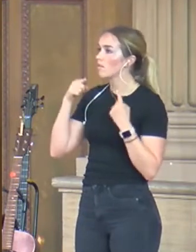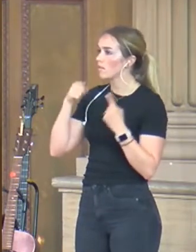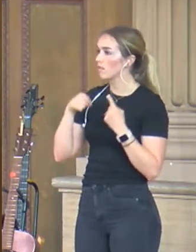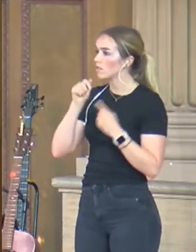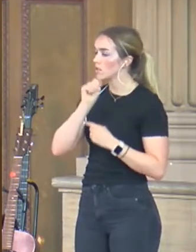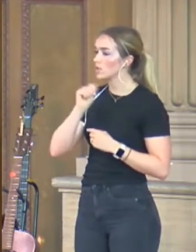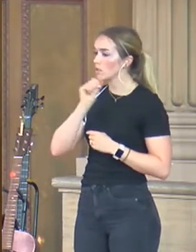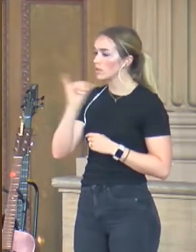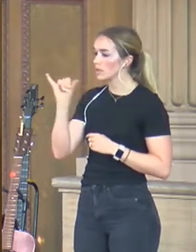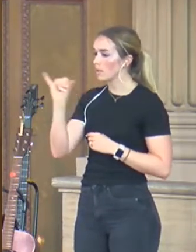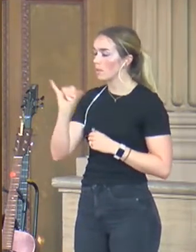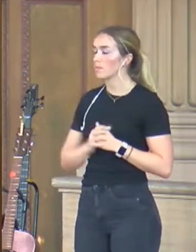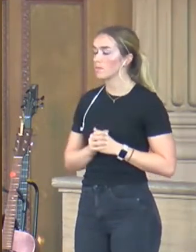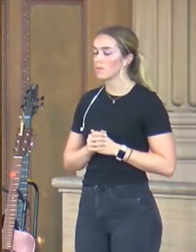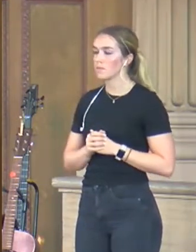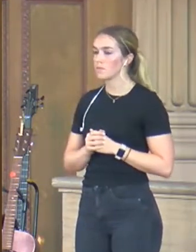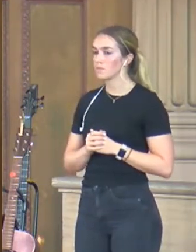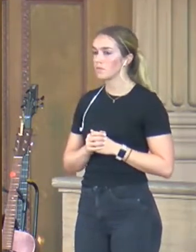we suffer innocently too.